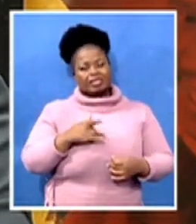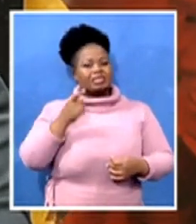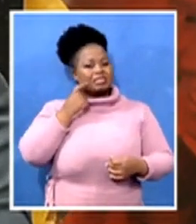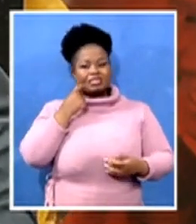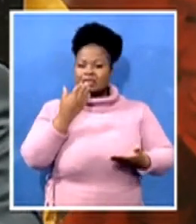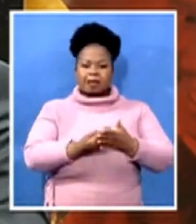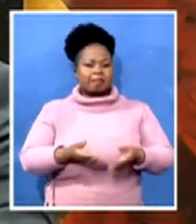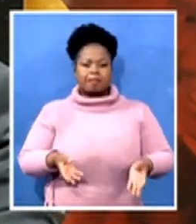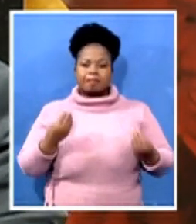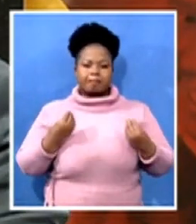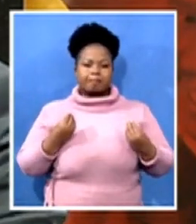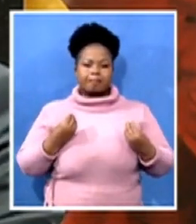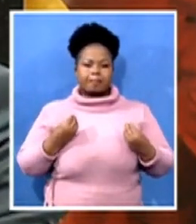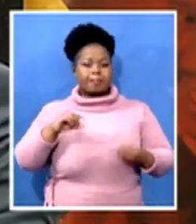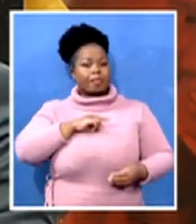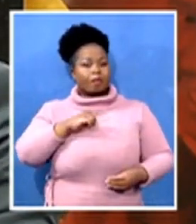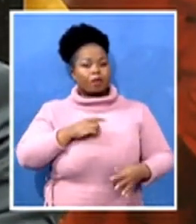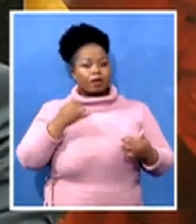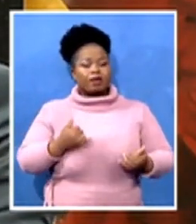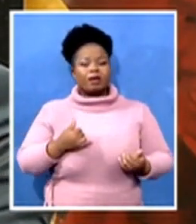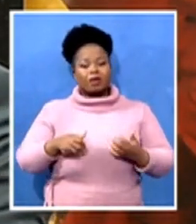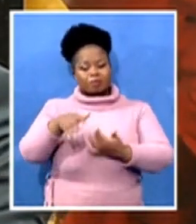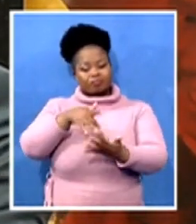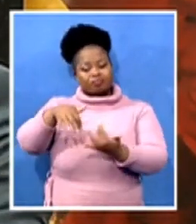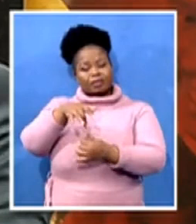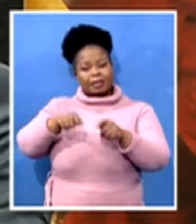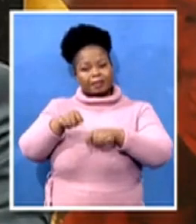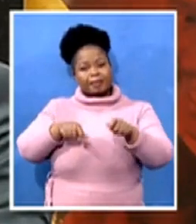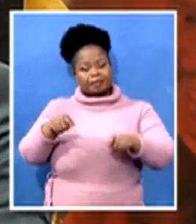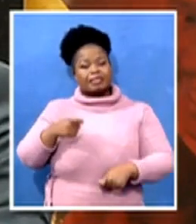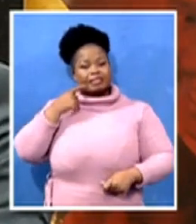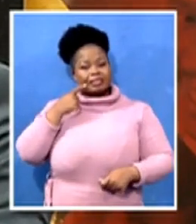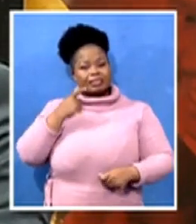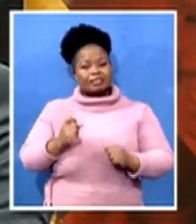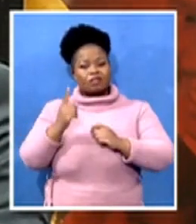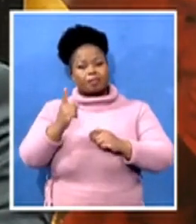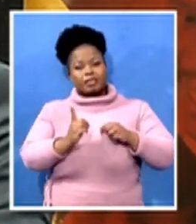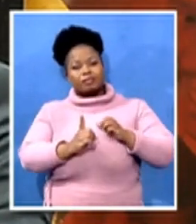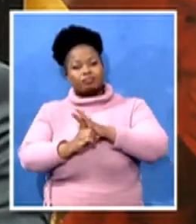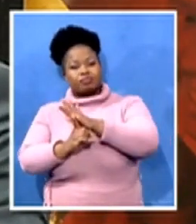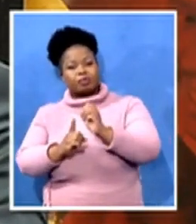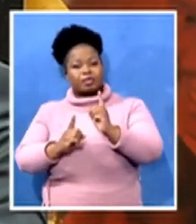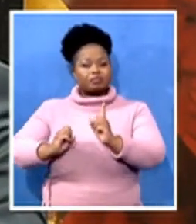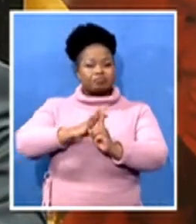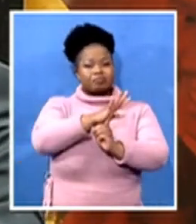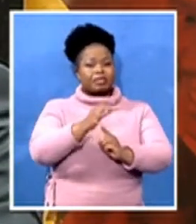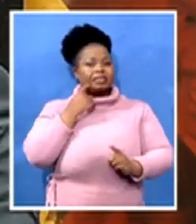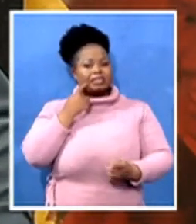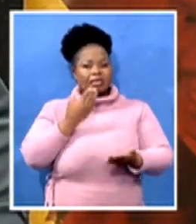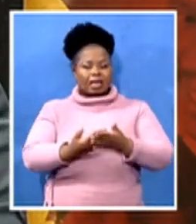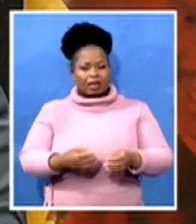sisondele kuvuthondaba lale virus. We appeal to all our people of our province to continue adhere to social distancing